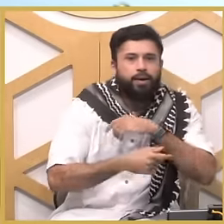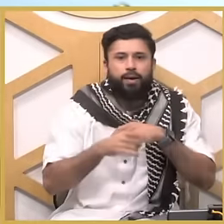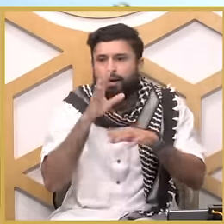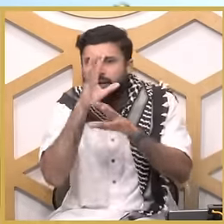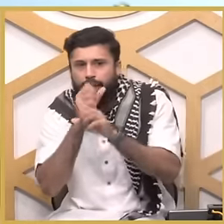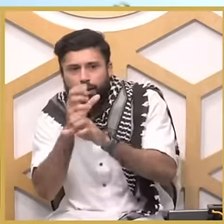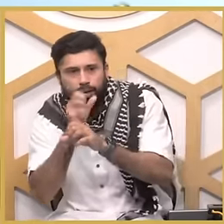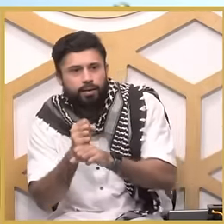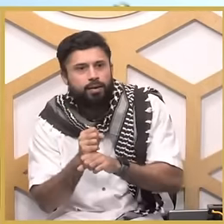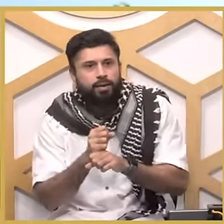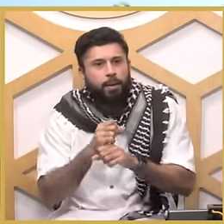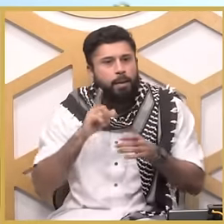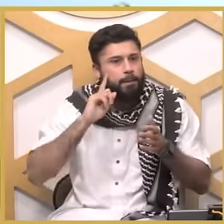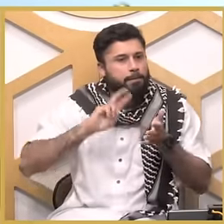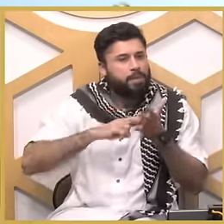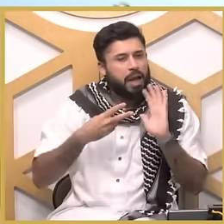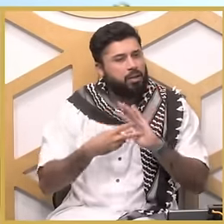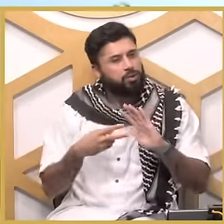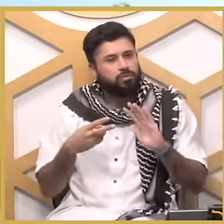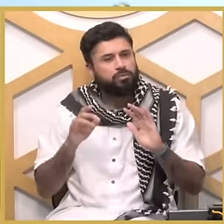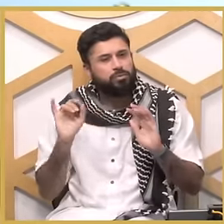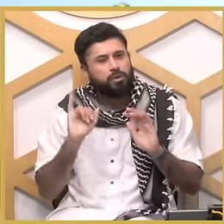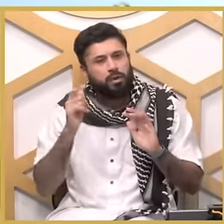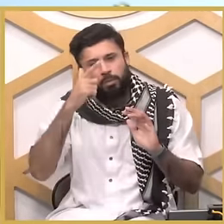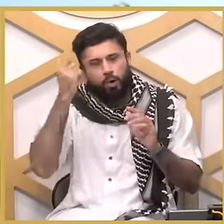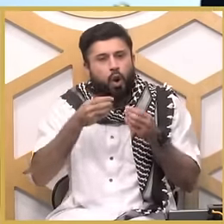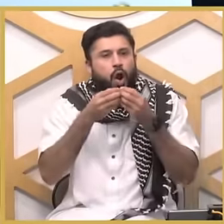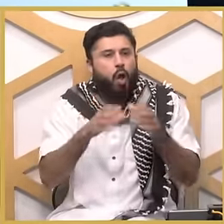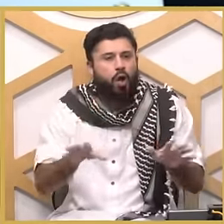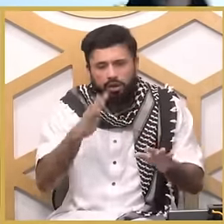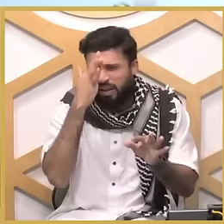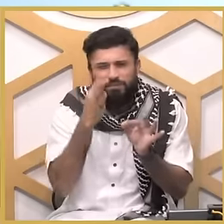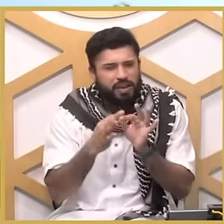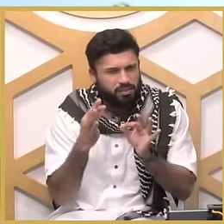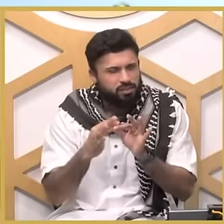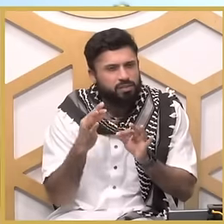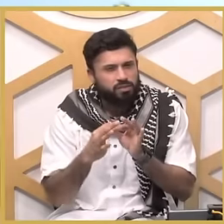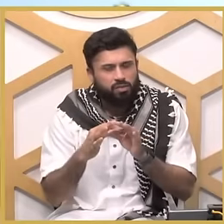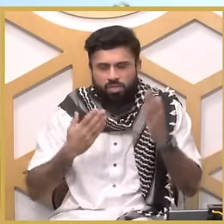real. But like, to the believer, those